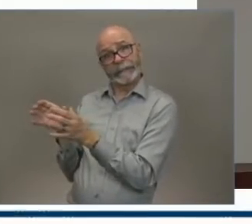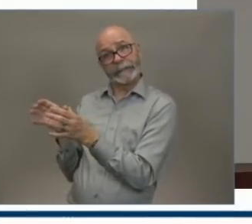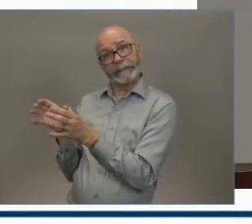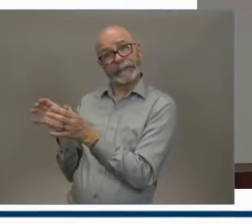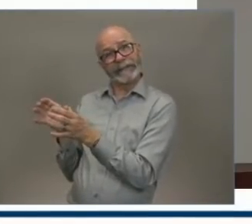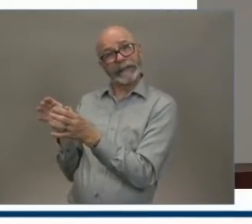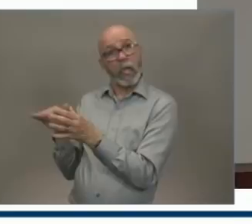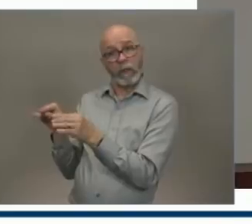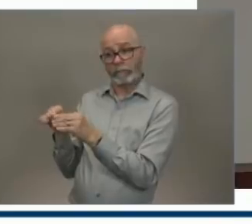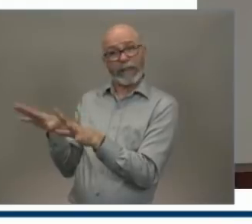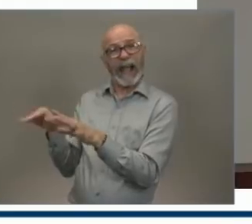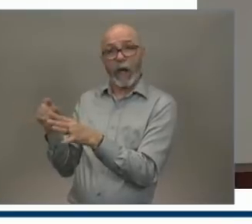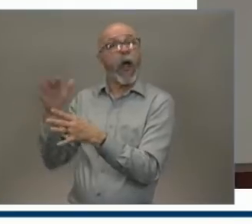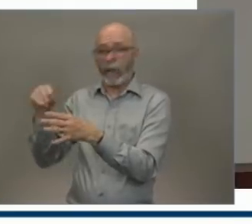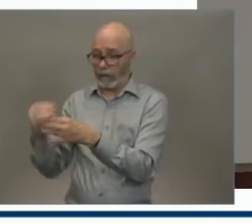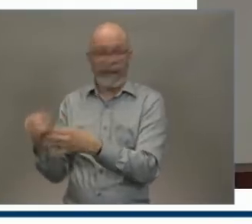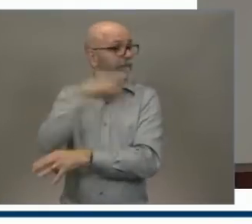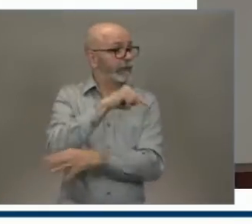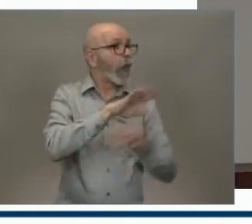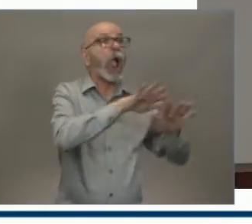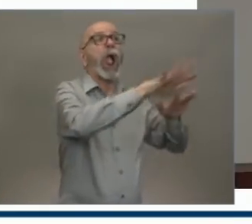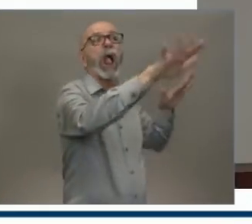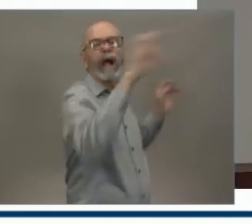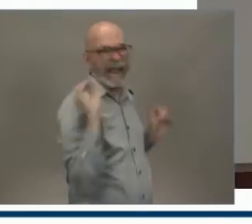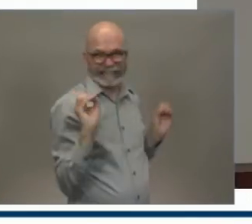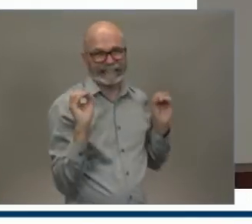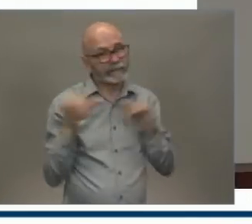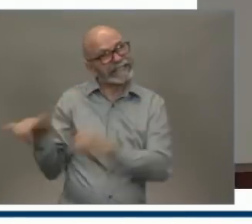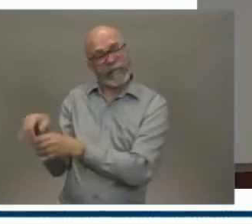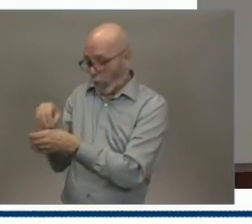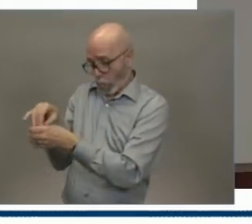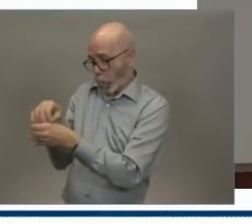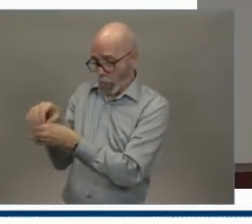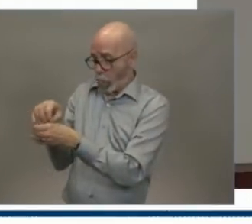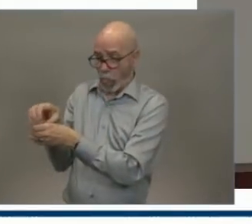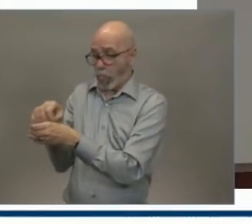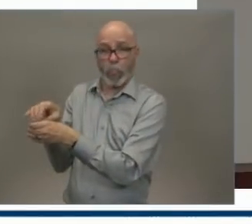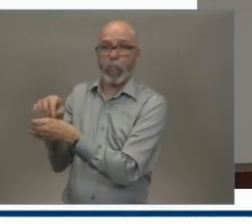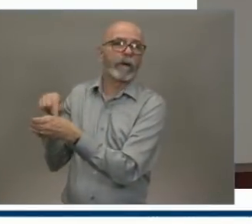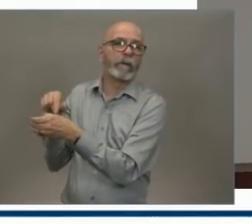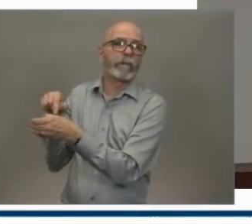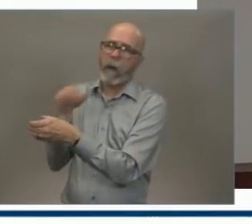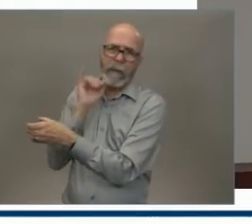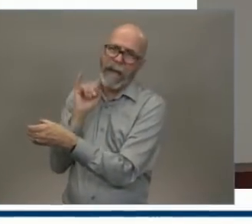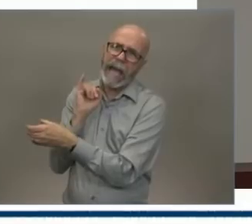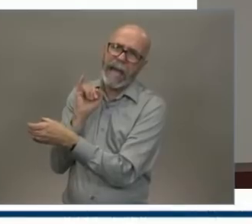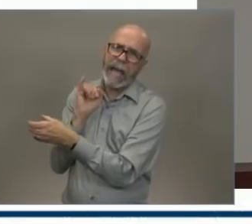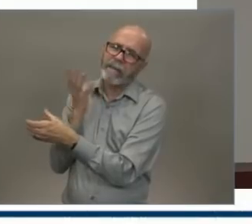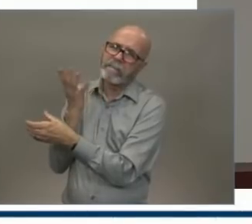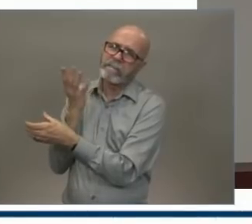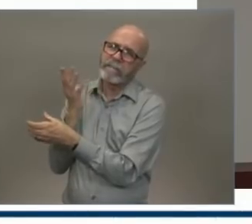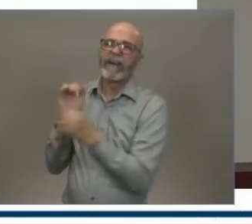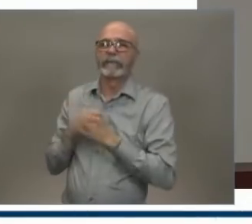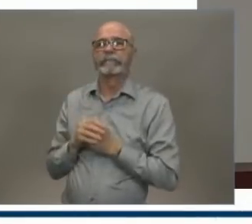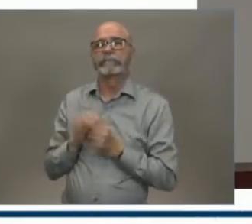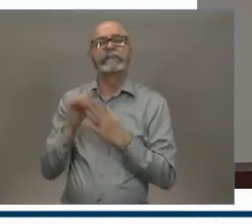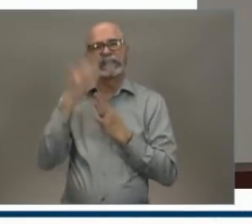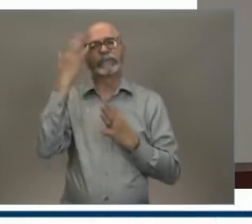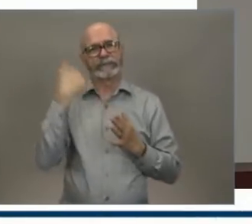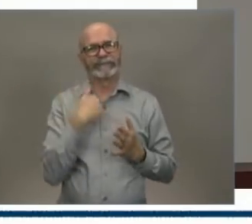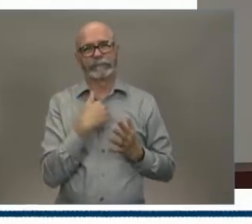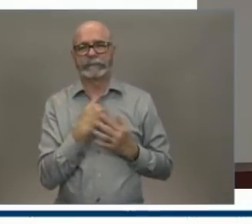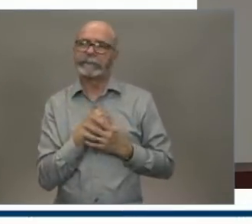COVID virus because any close contacts all tested negative. So that's the basis on what we're saying. There's been